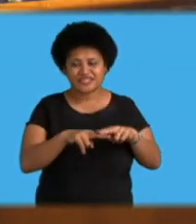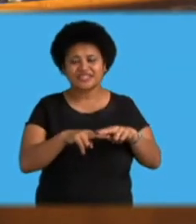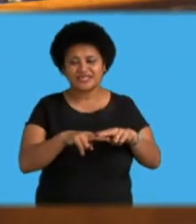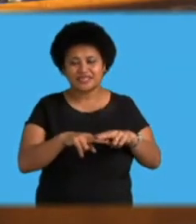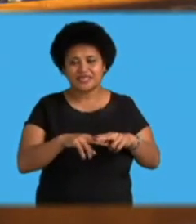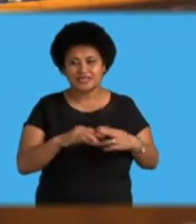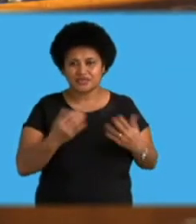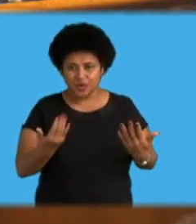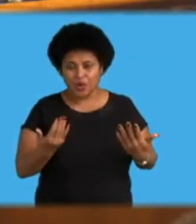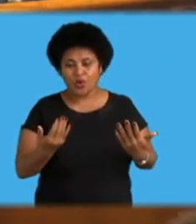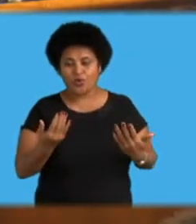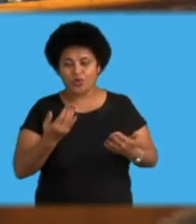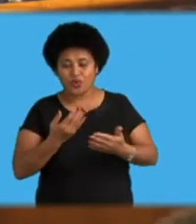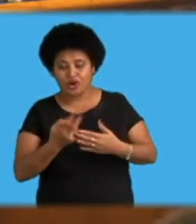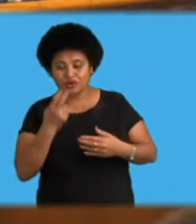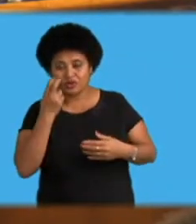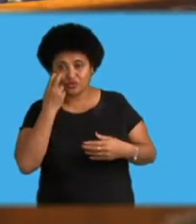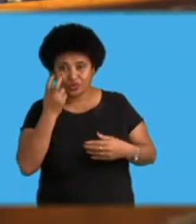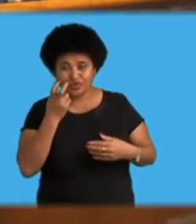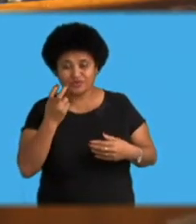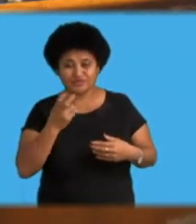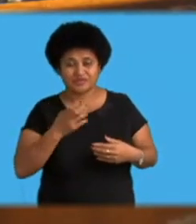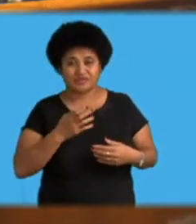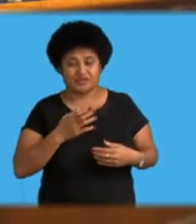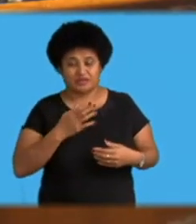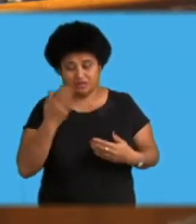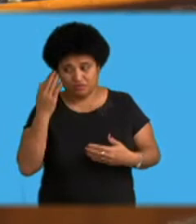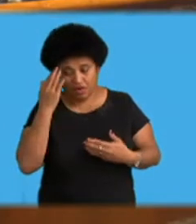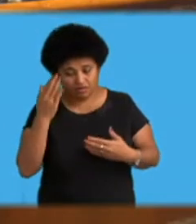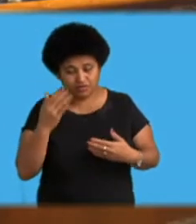tourism perspective there by my Honorable Munivalu,